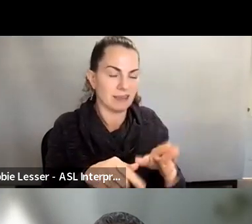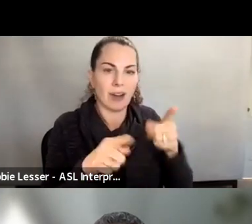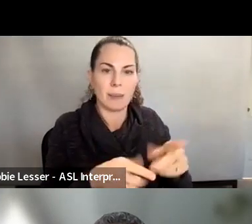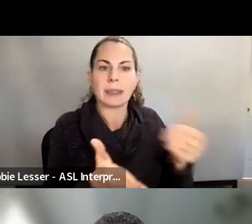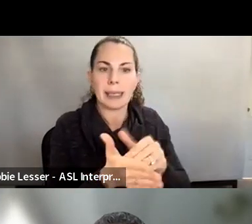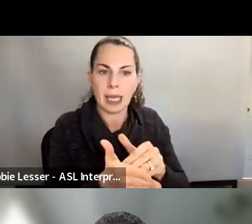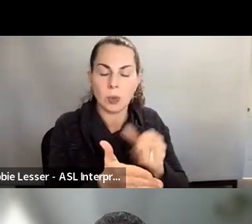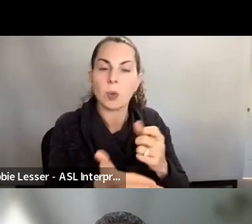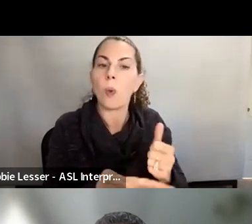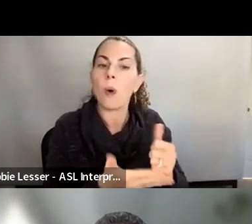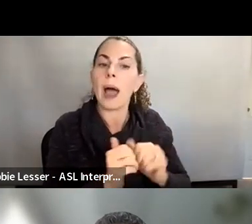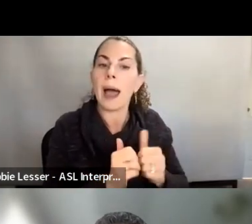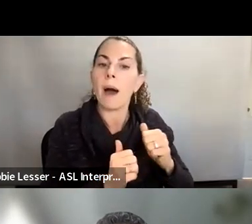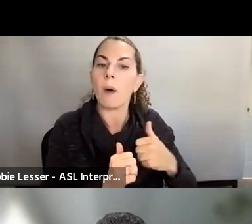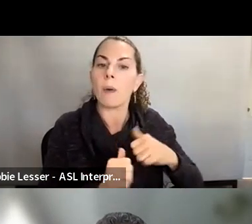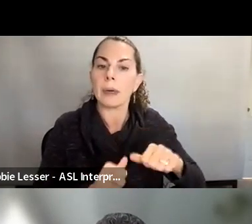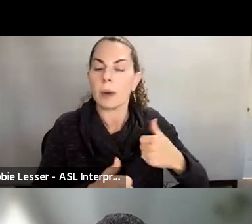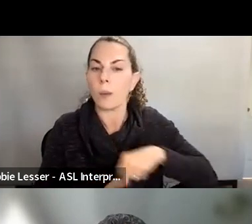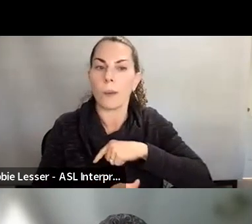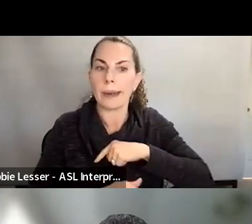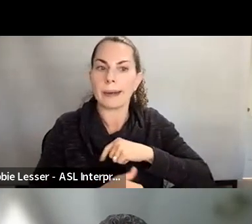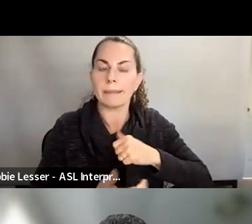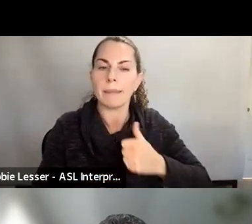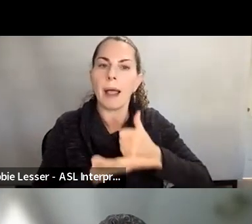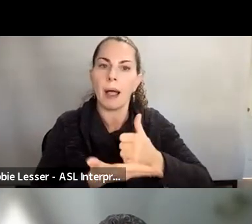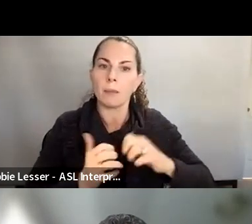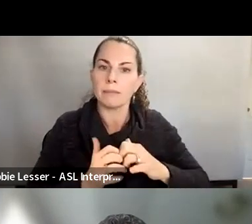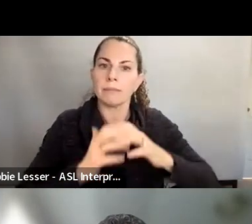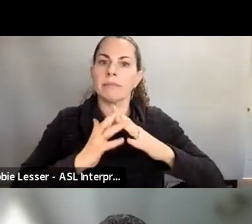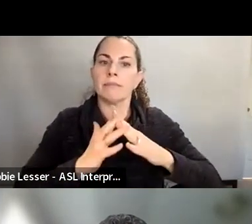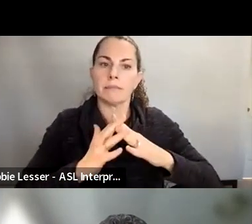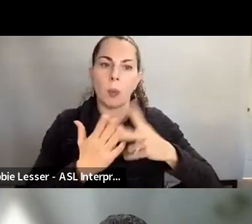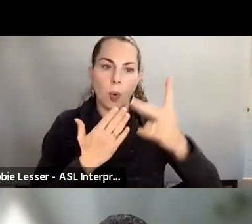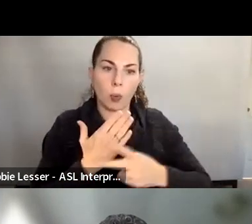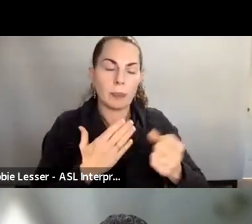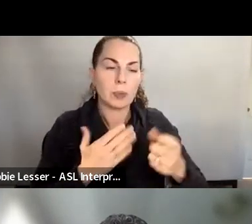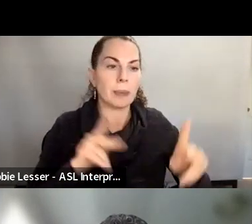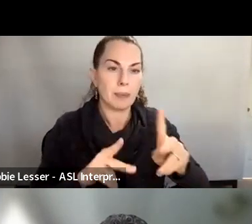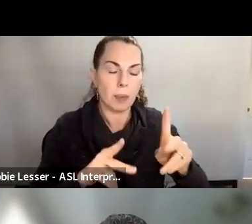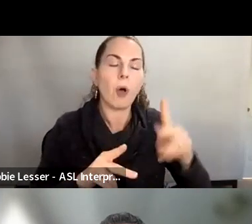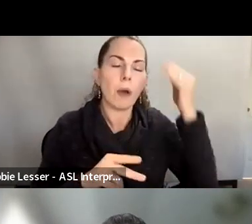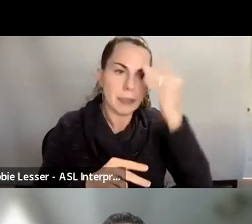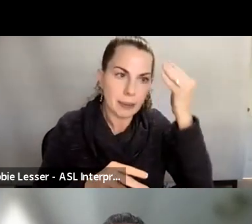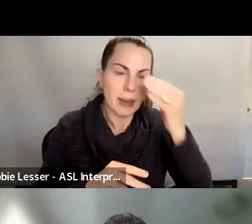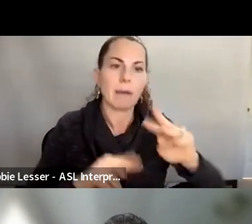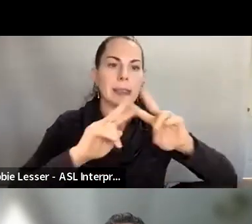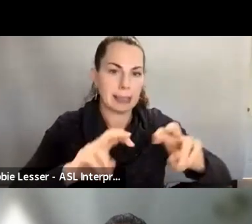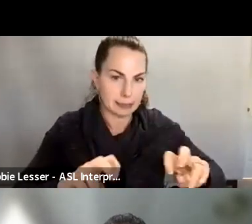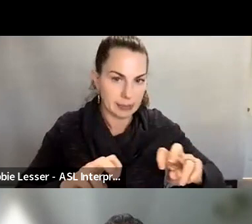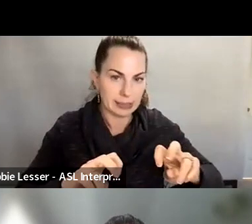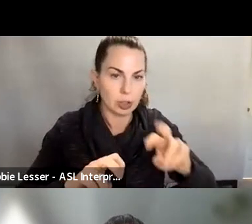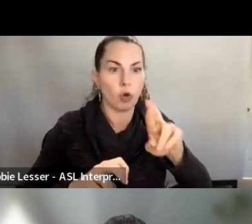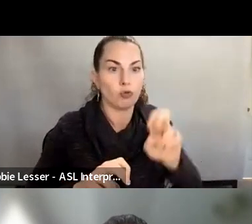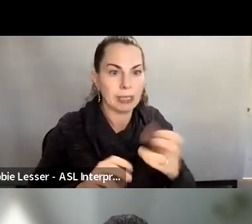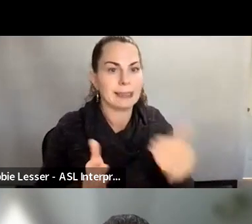help build up a program so that folks are thinking about assessments, they're thinking about reassessments, they